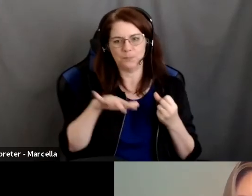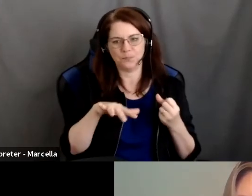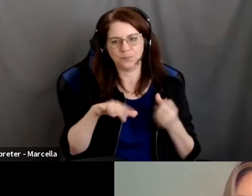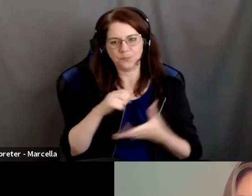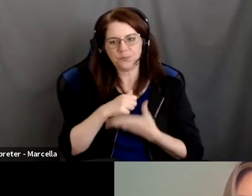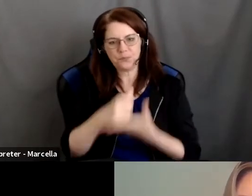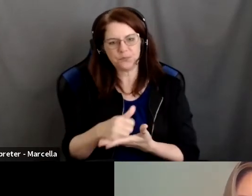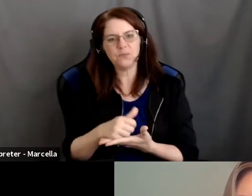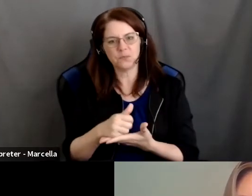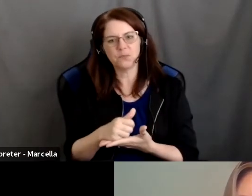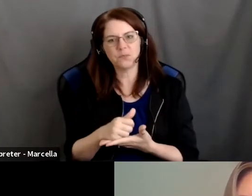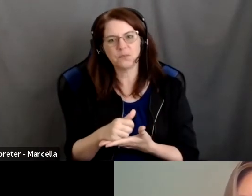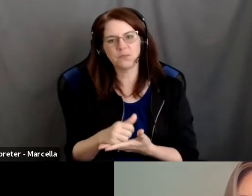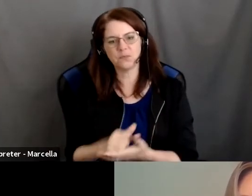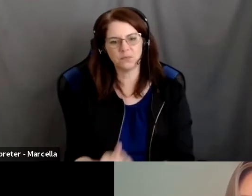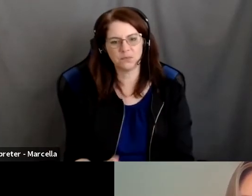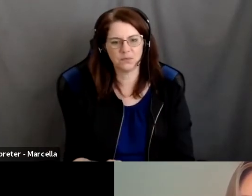helped us out.